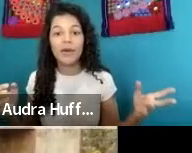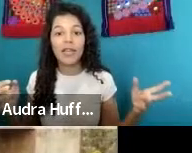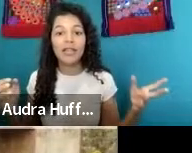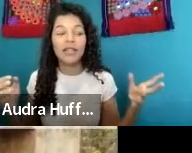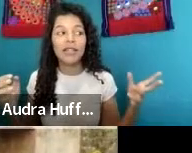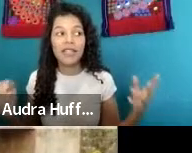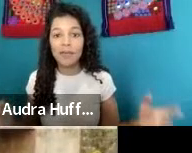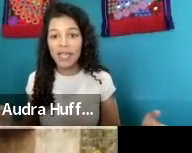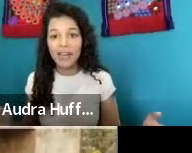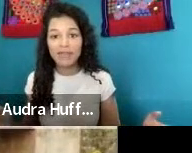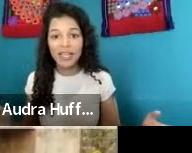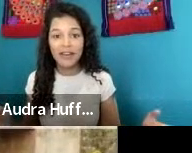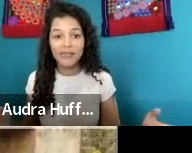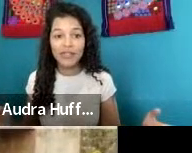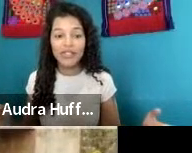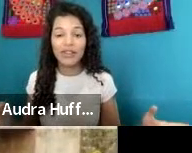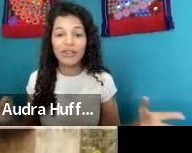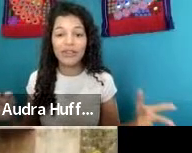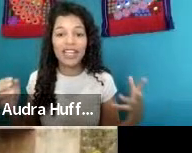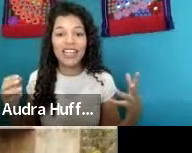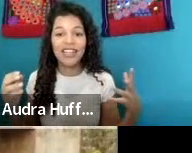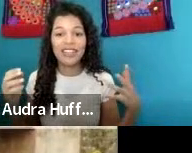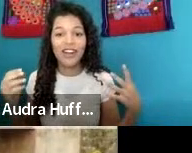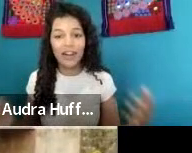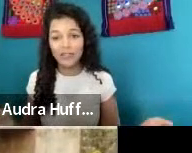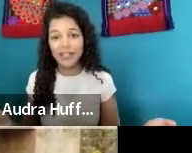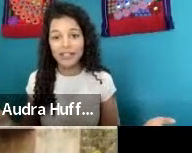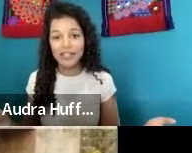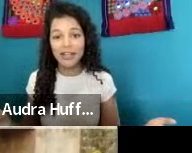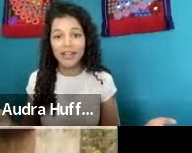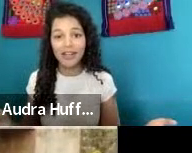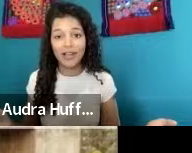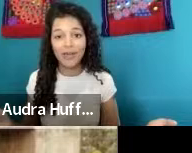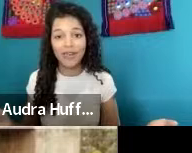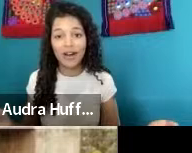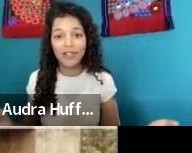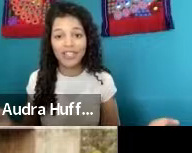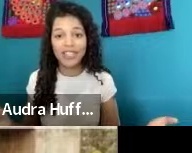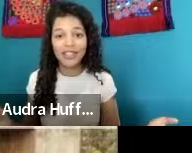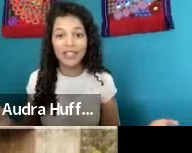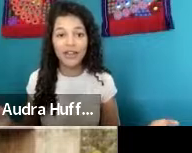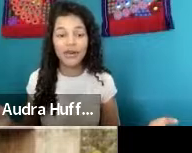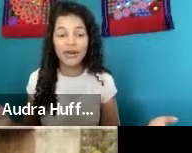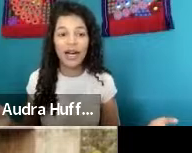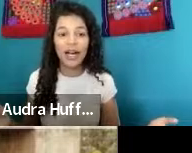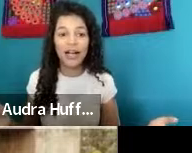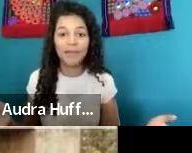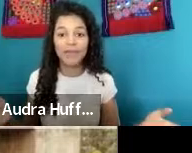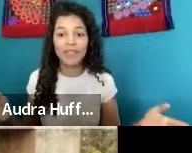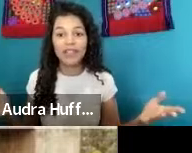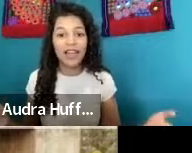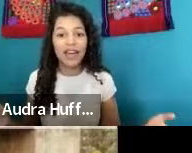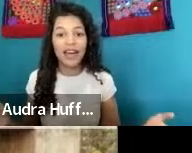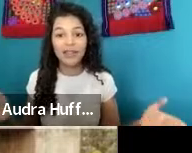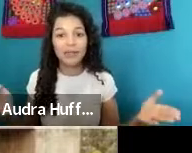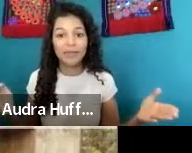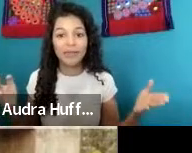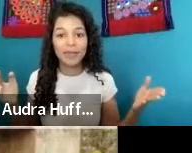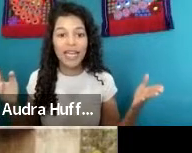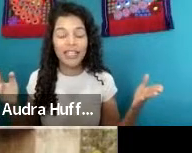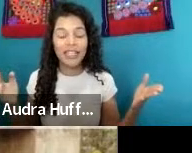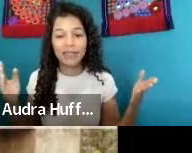to someone, stepping out of my comfort zone, and offering to share a cup of coffee. So